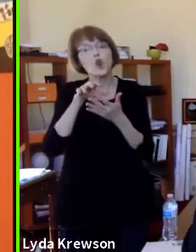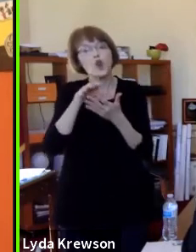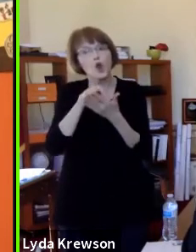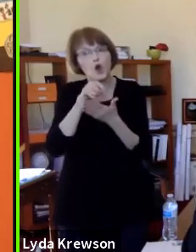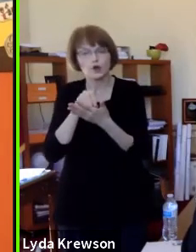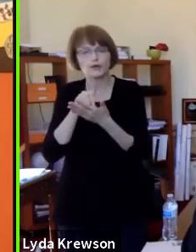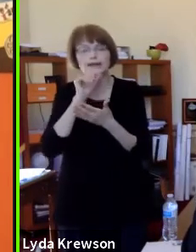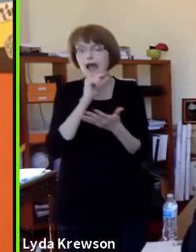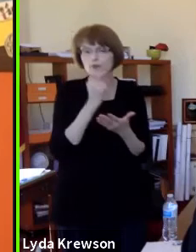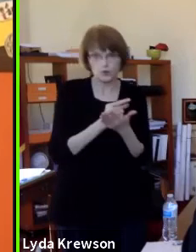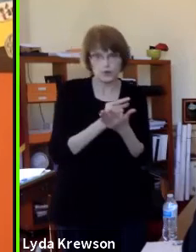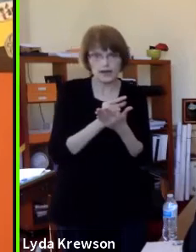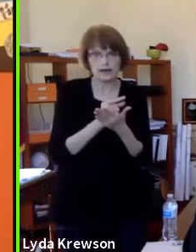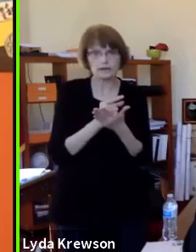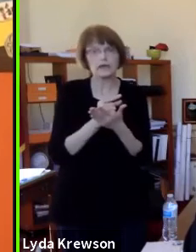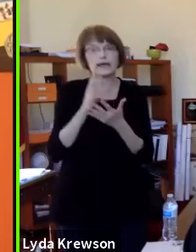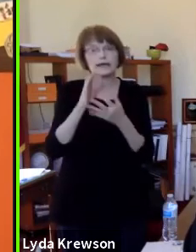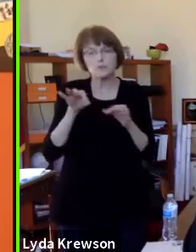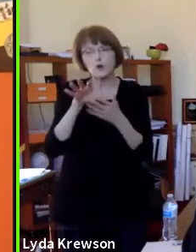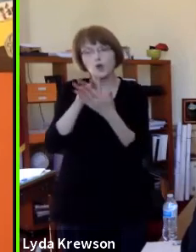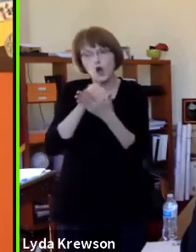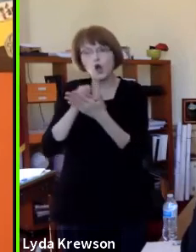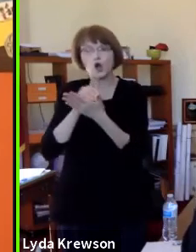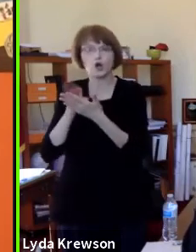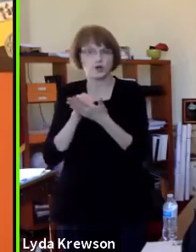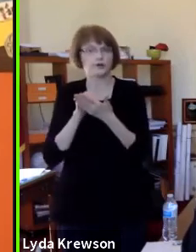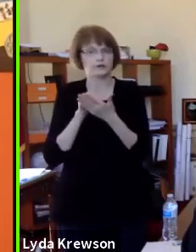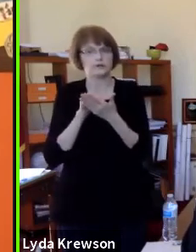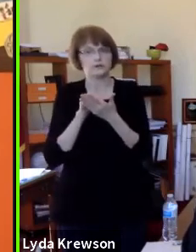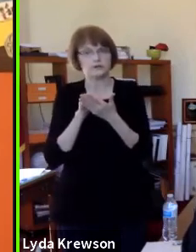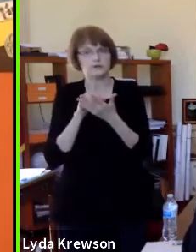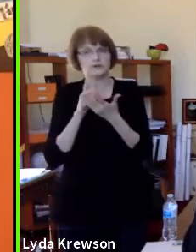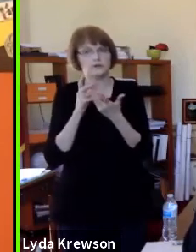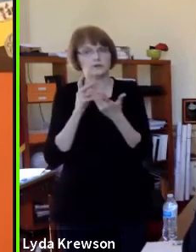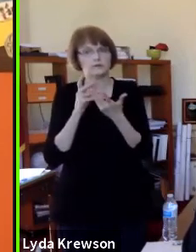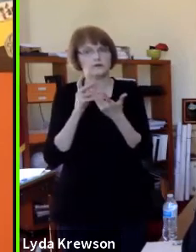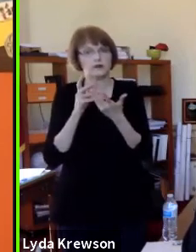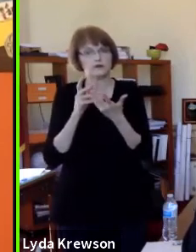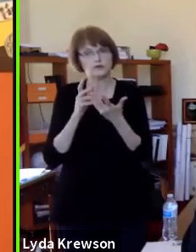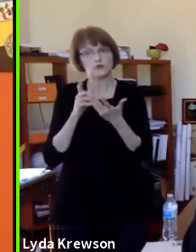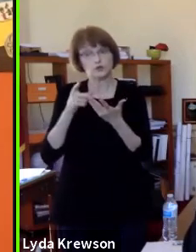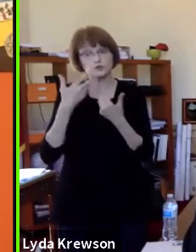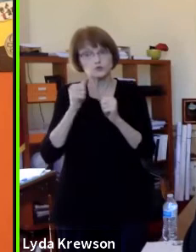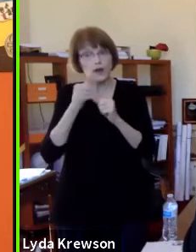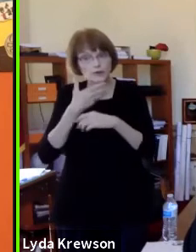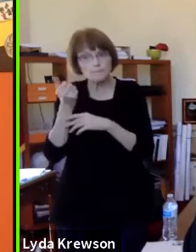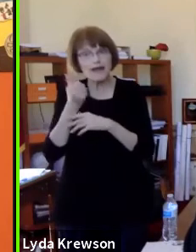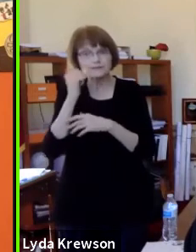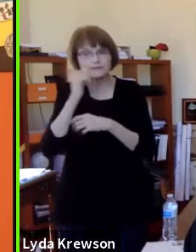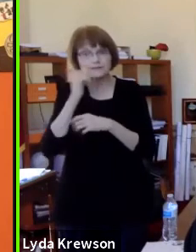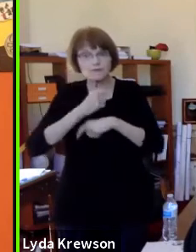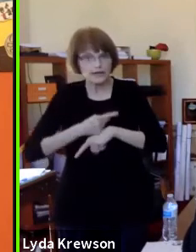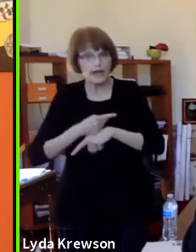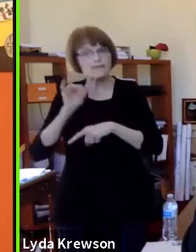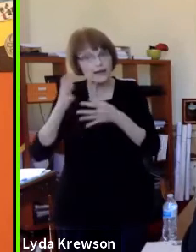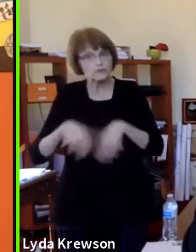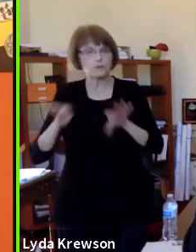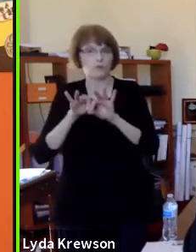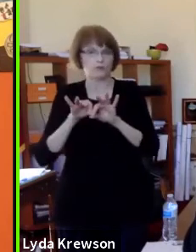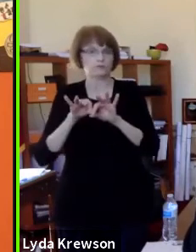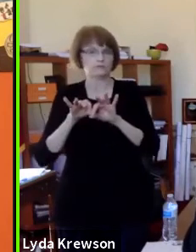the grade you get, it's what you learn and how well you do, and whether or not you're doing your personal best every single day. So